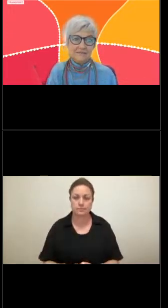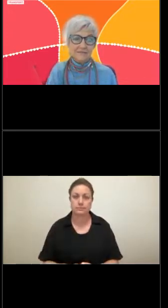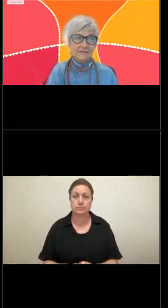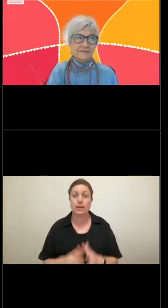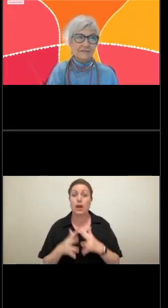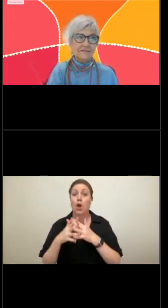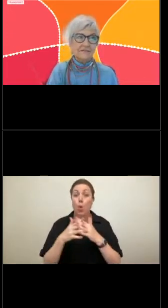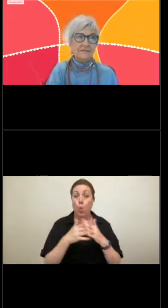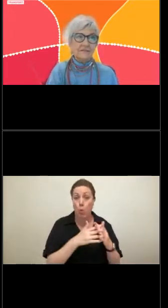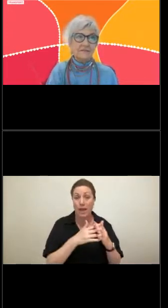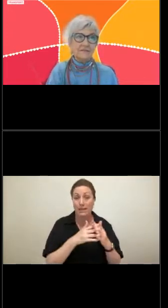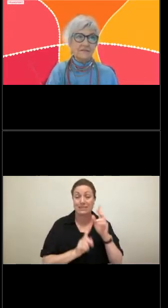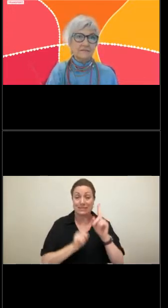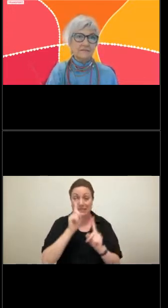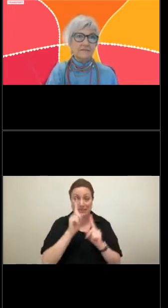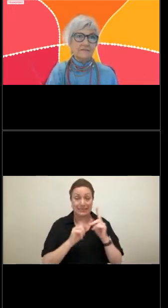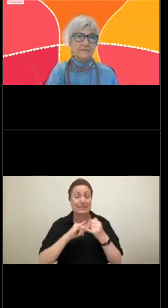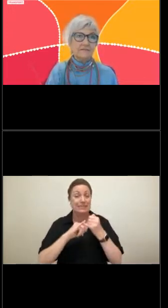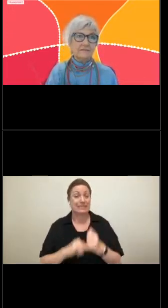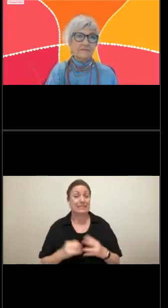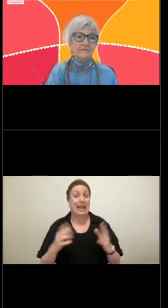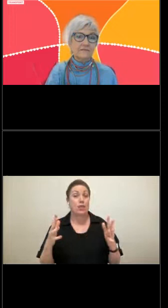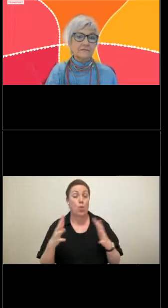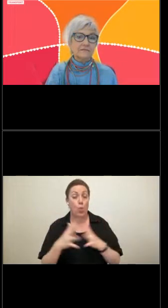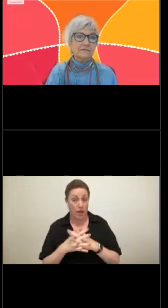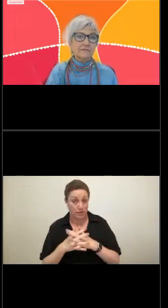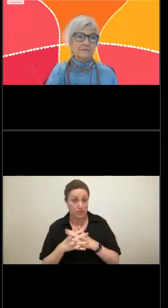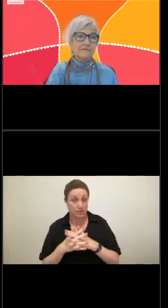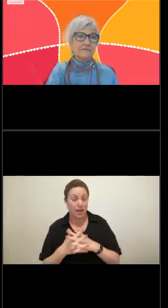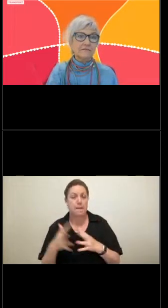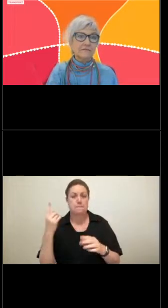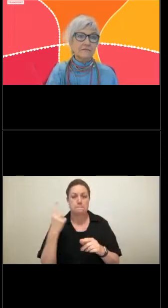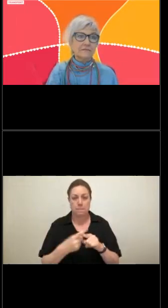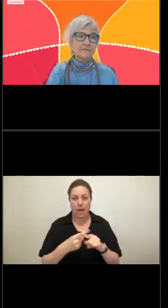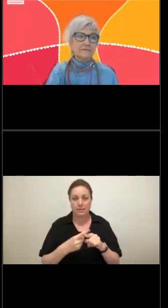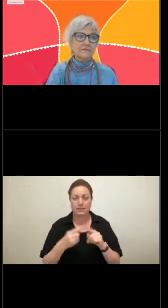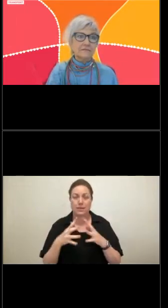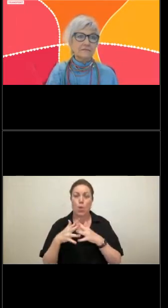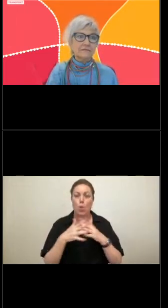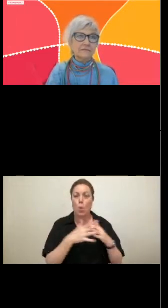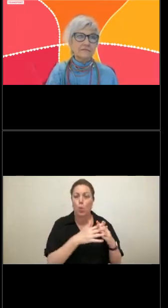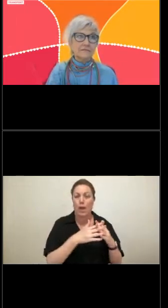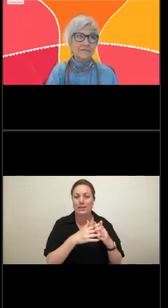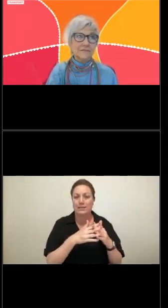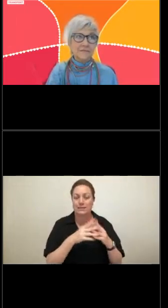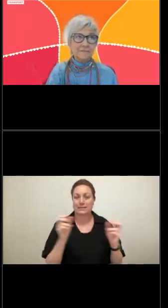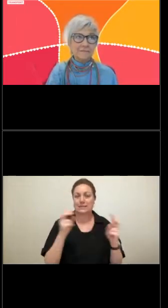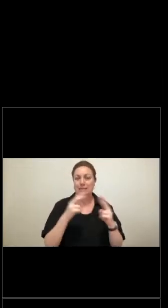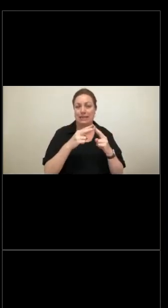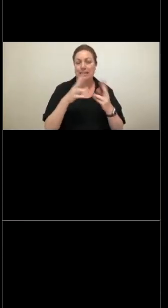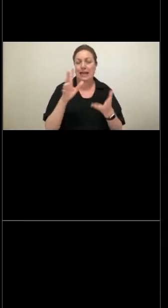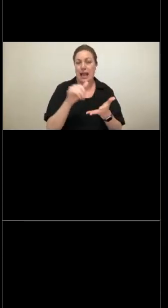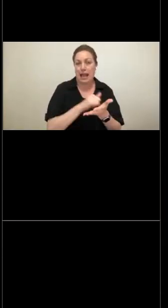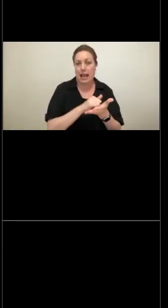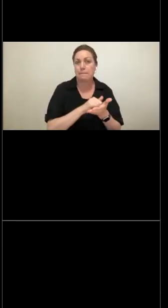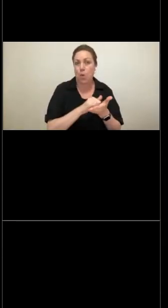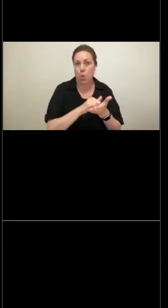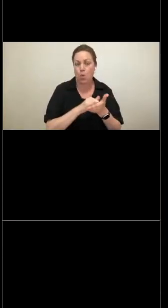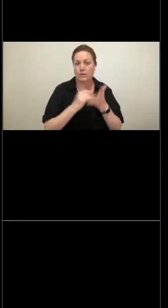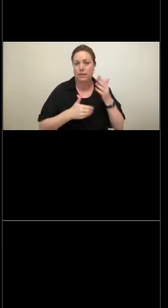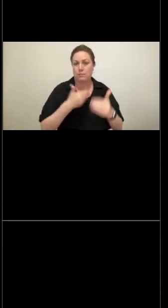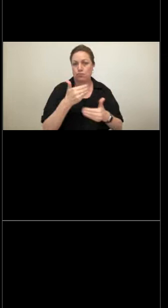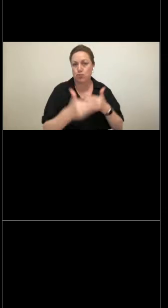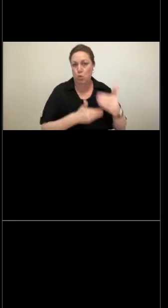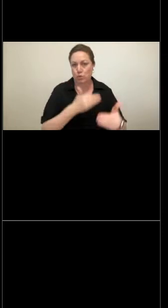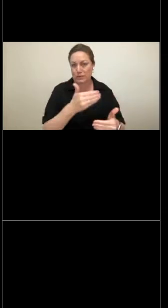are in delivery, as is the Western Sydney Airport line. So you can see our project in Darug country, or